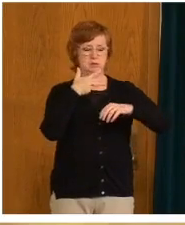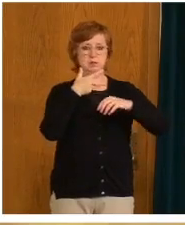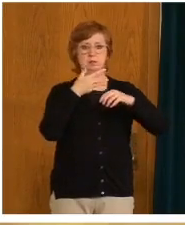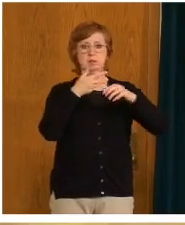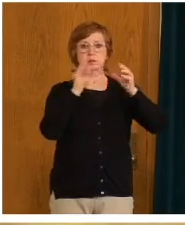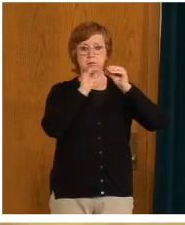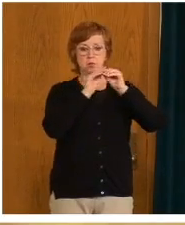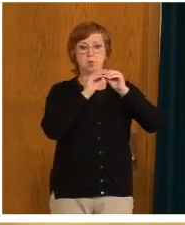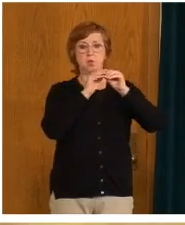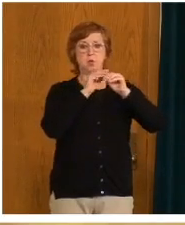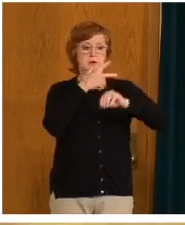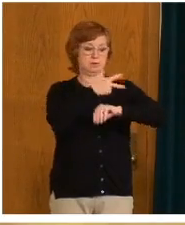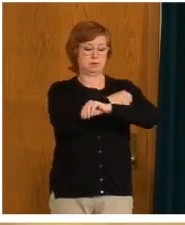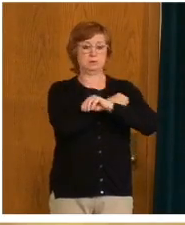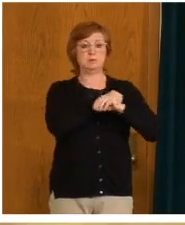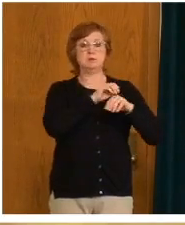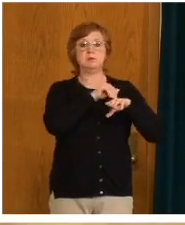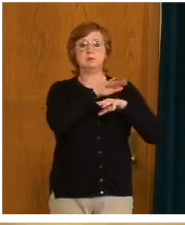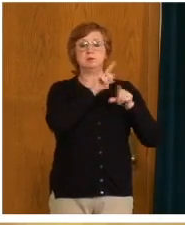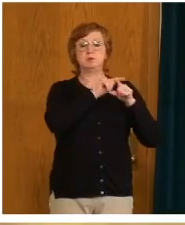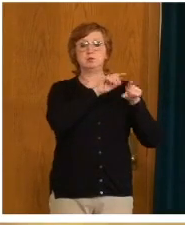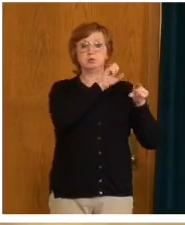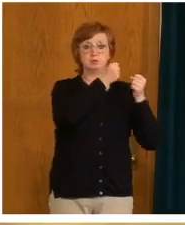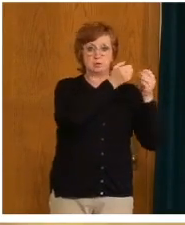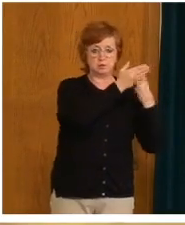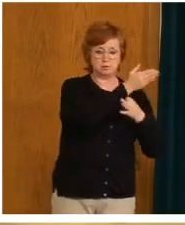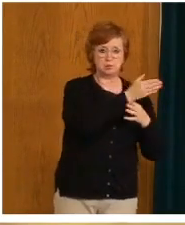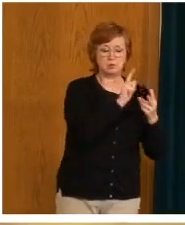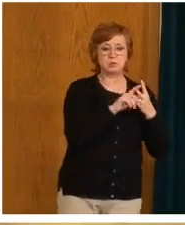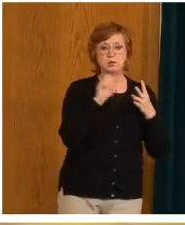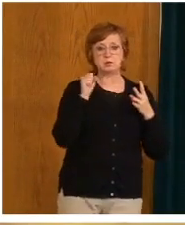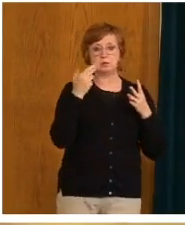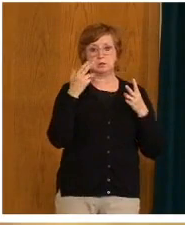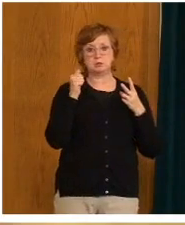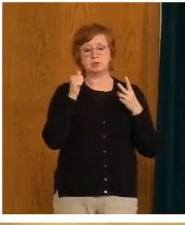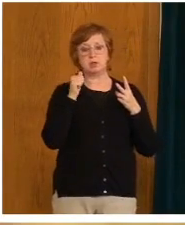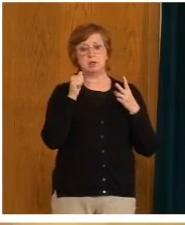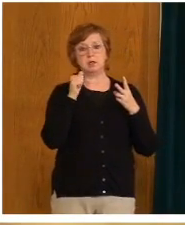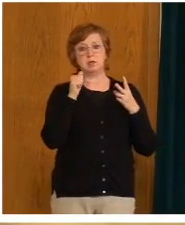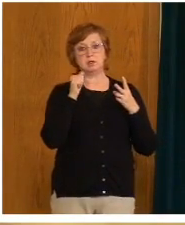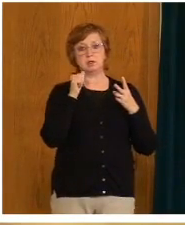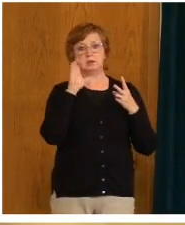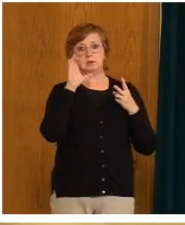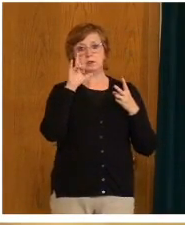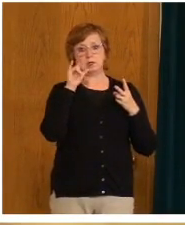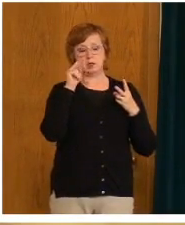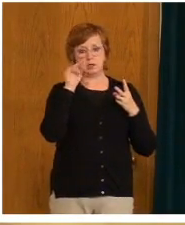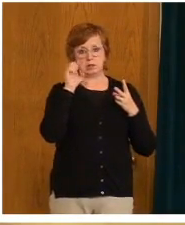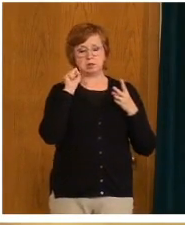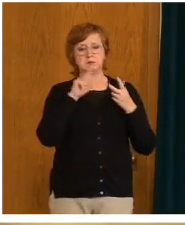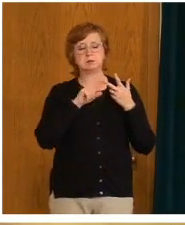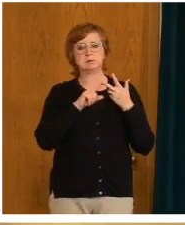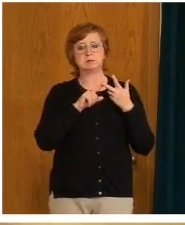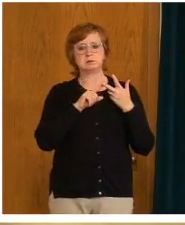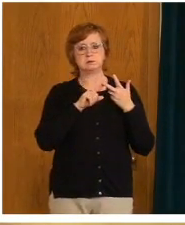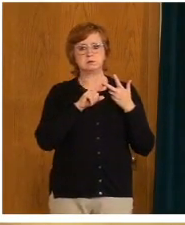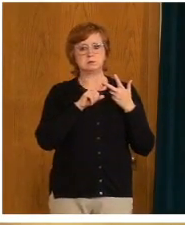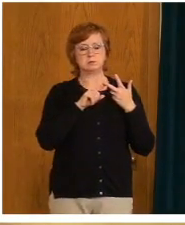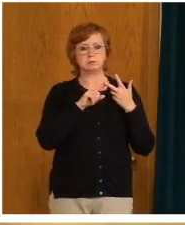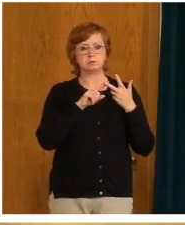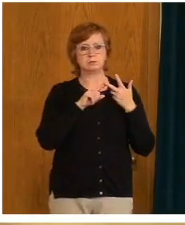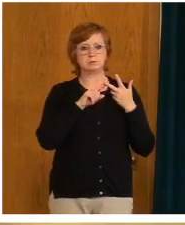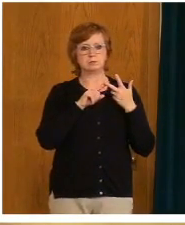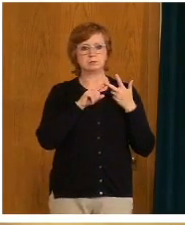drive-thrus. The Saskatchewan Health Authority clinics that we have and the booking system that we have has worked well, and I think there's a place for that to